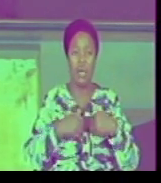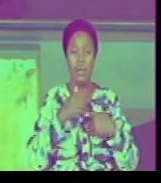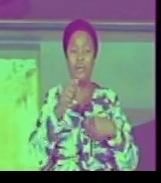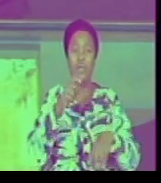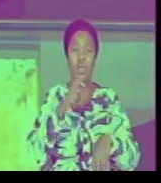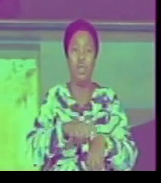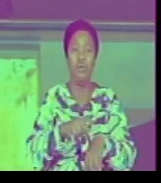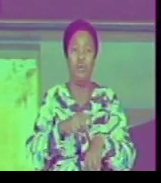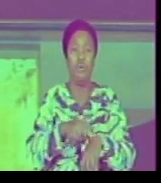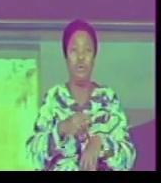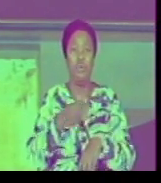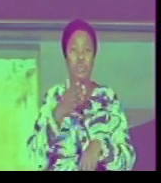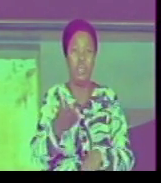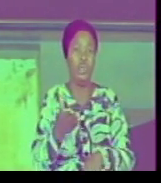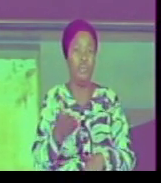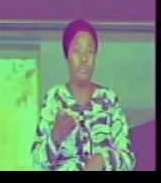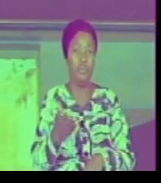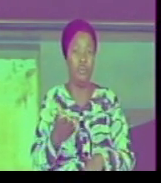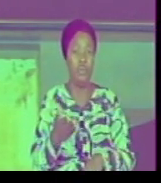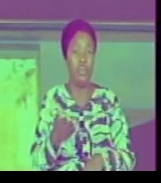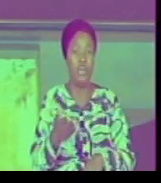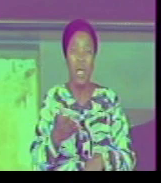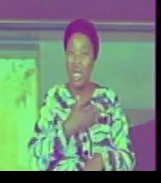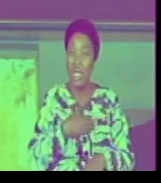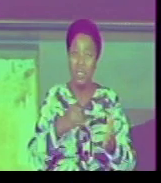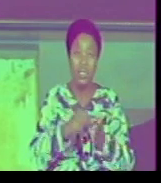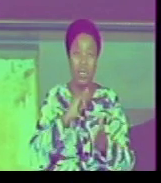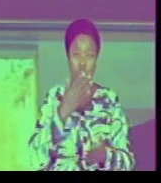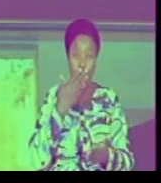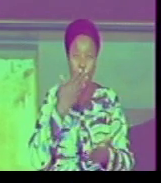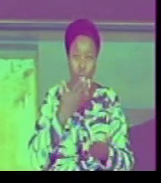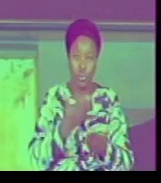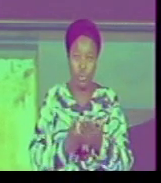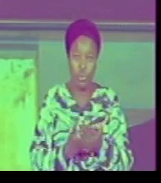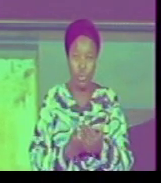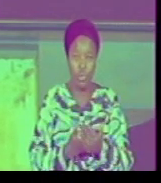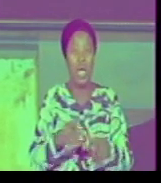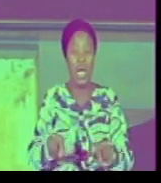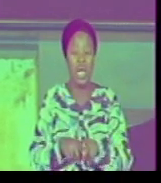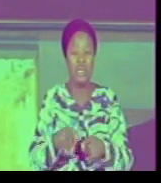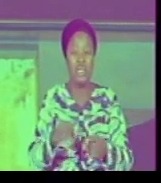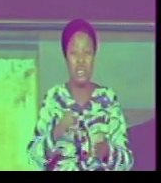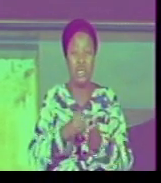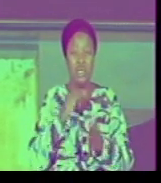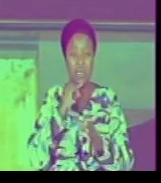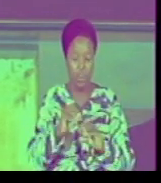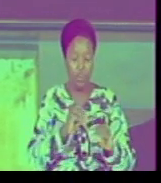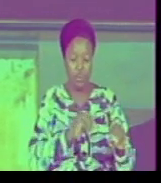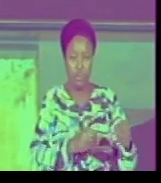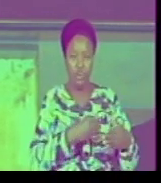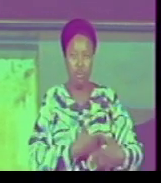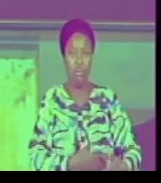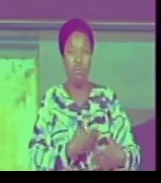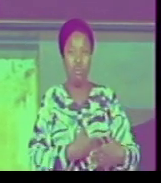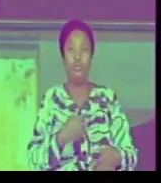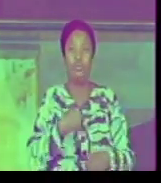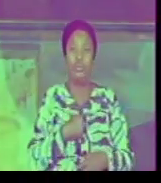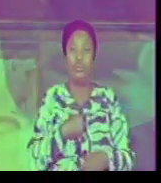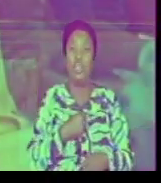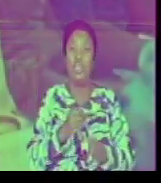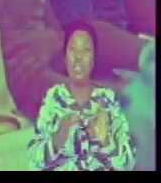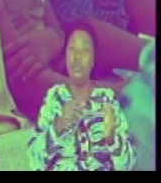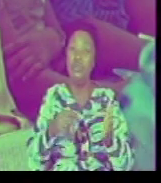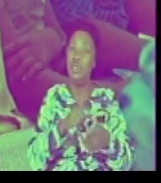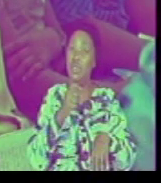it's good while it's at its place near me. If this watch could see the